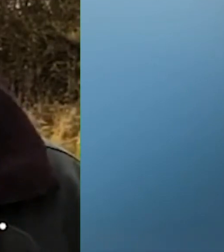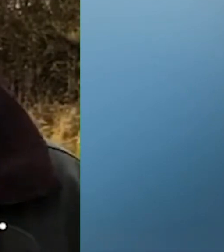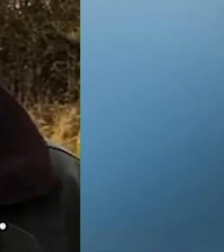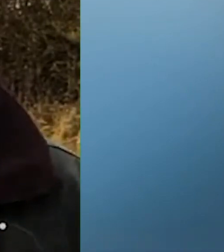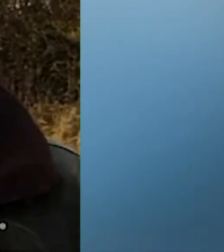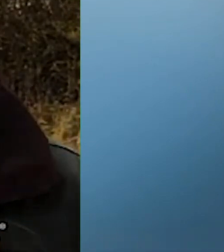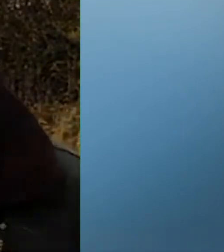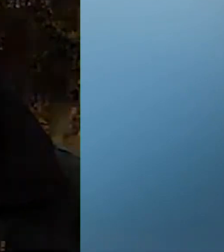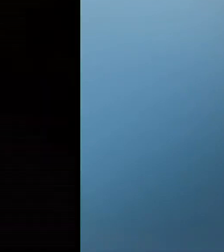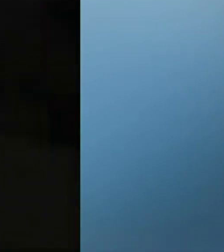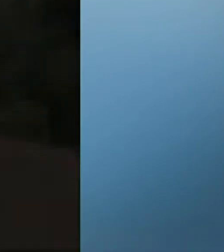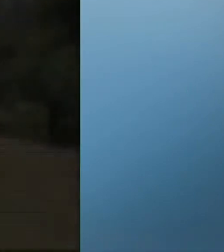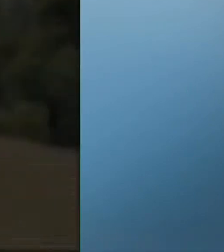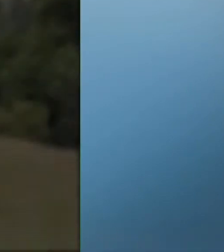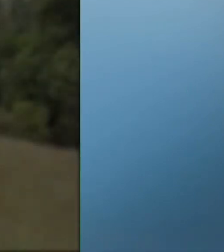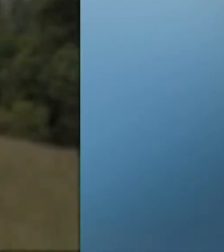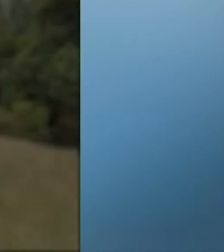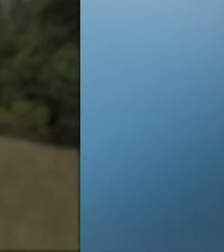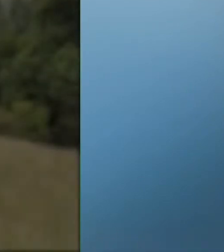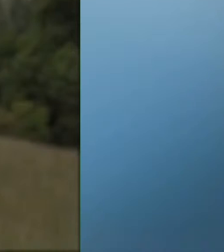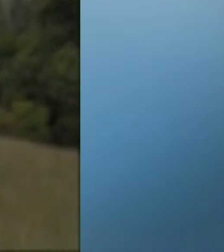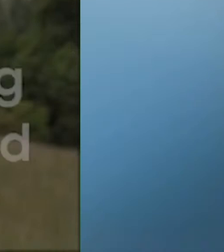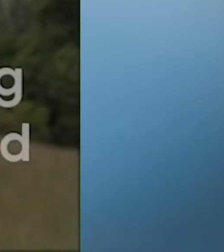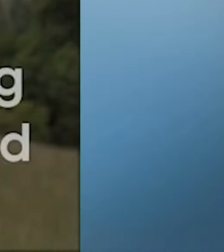under control.